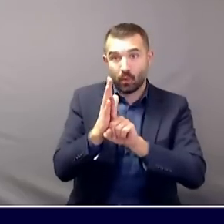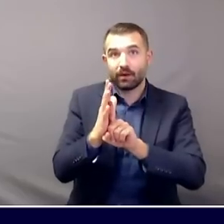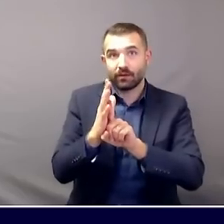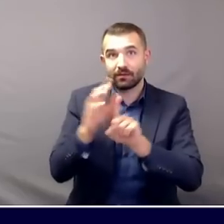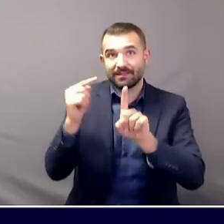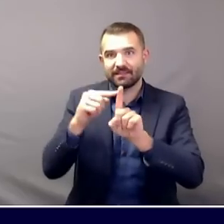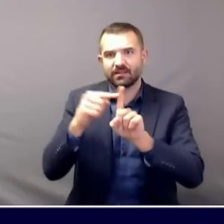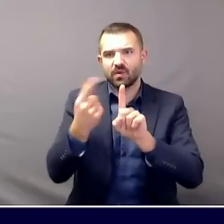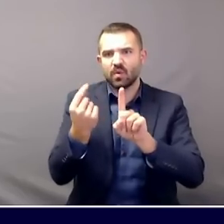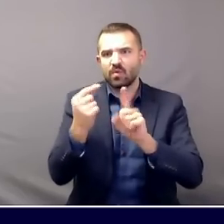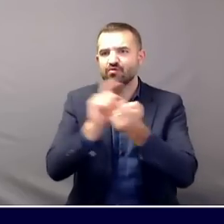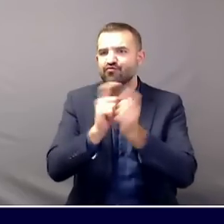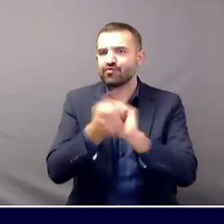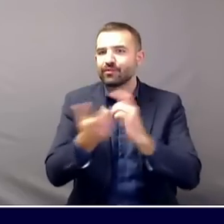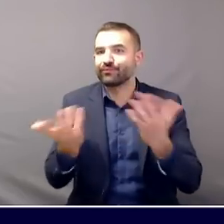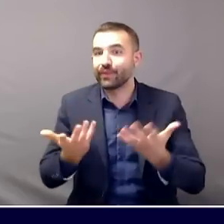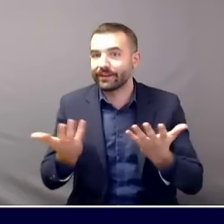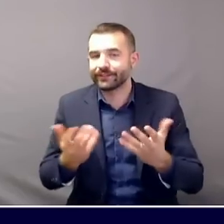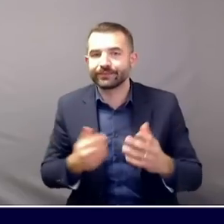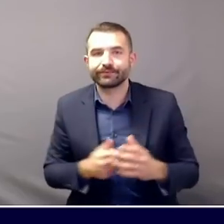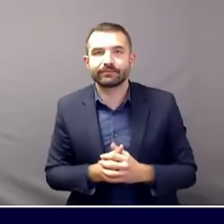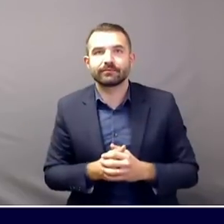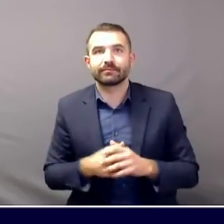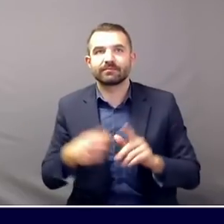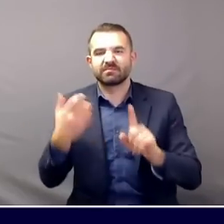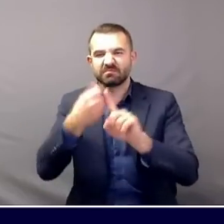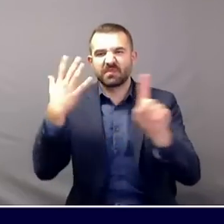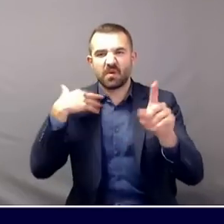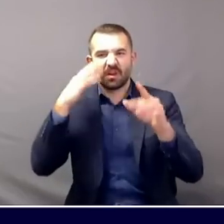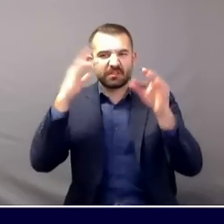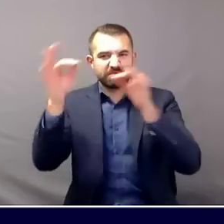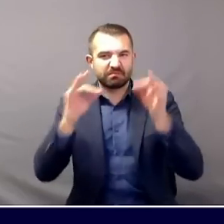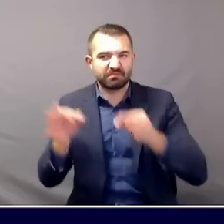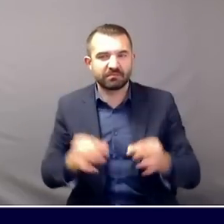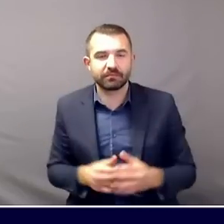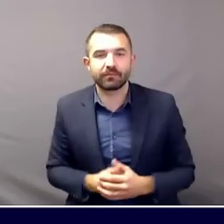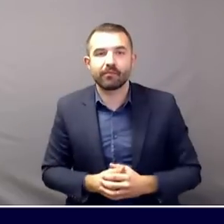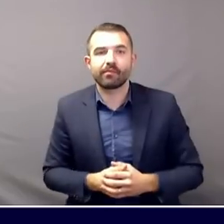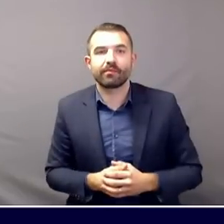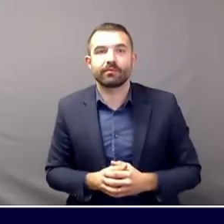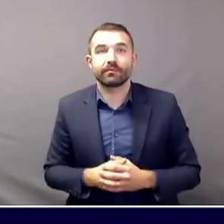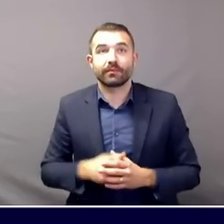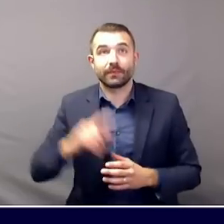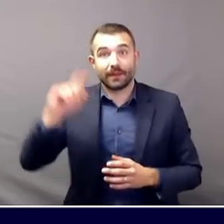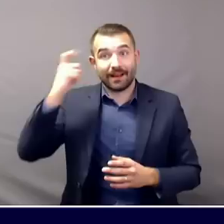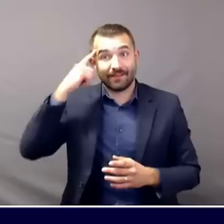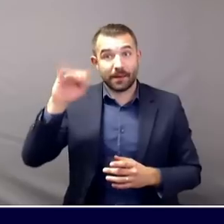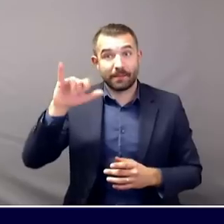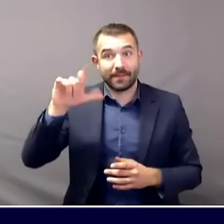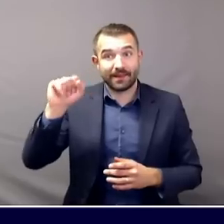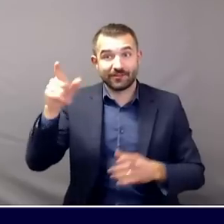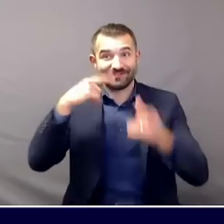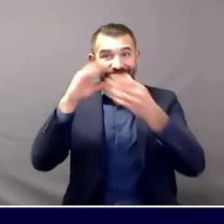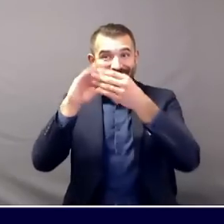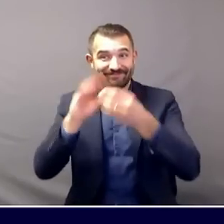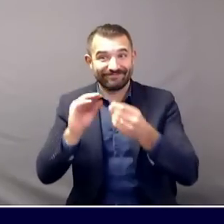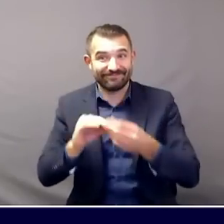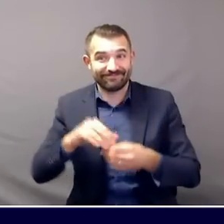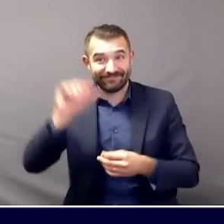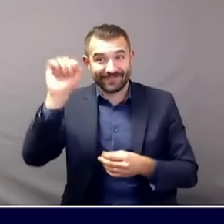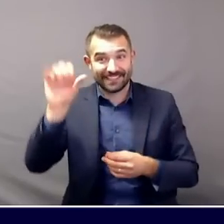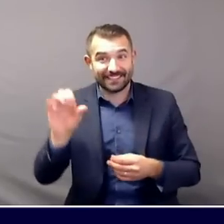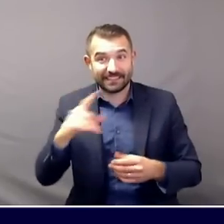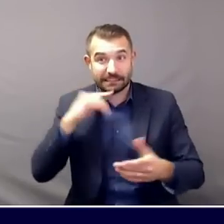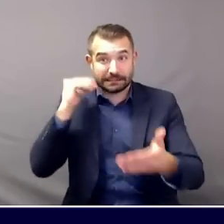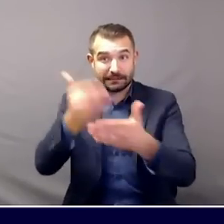the winter months, what Governor Mills noted with respect to the surge in COVID-19 cases happening is here. But